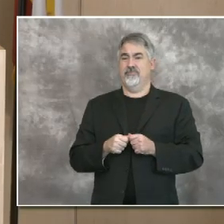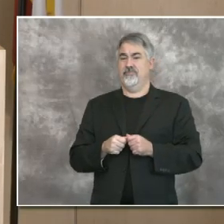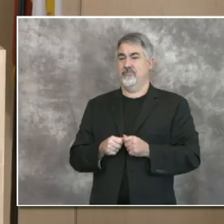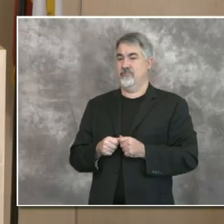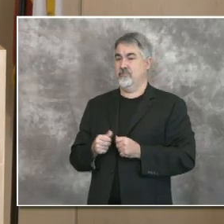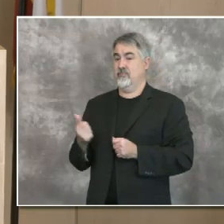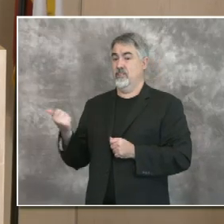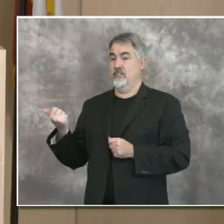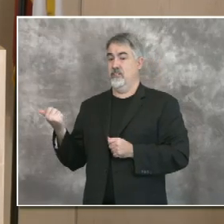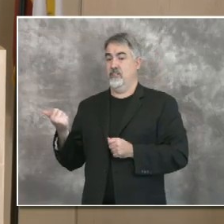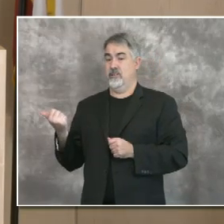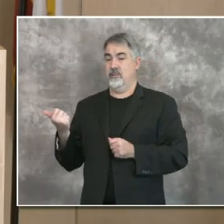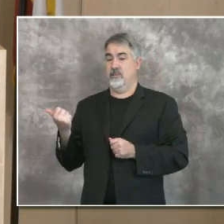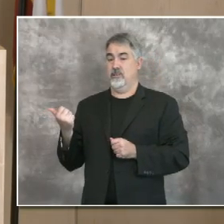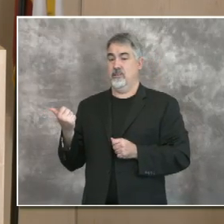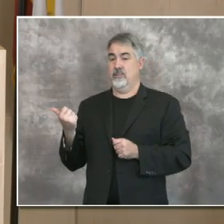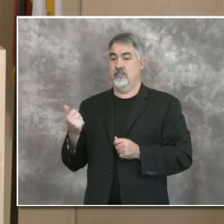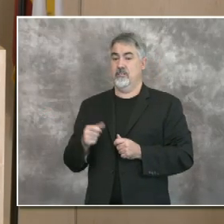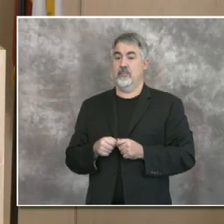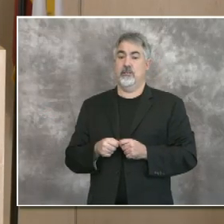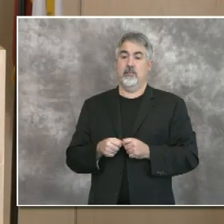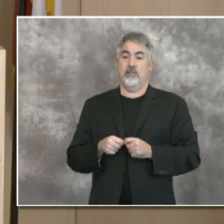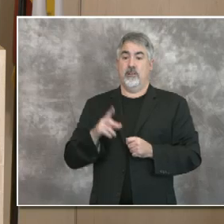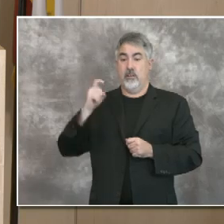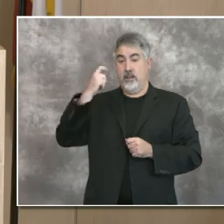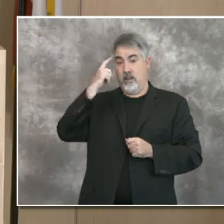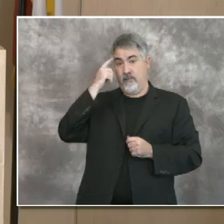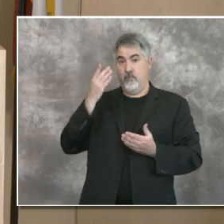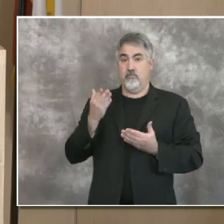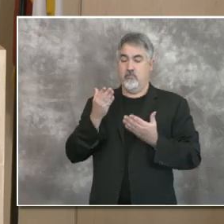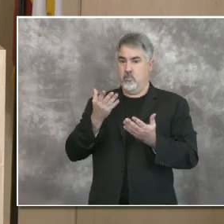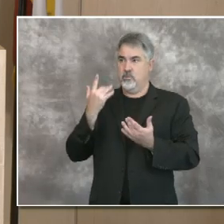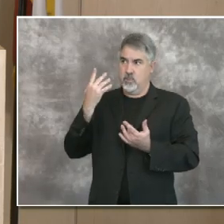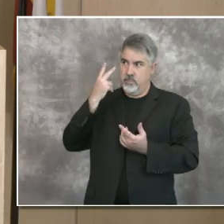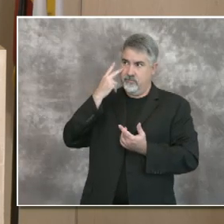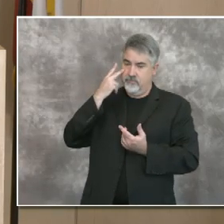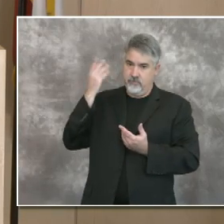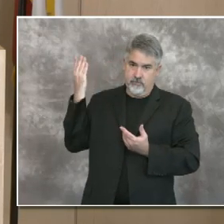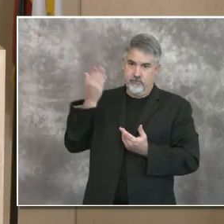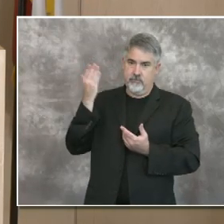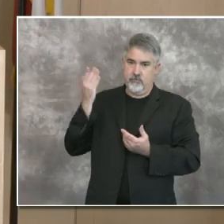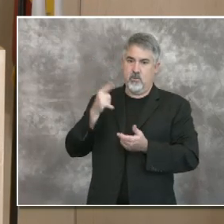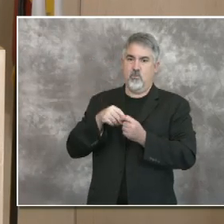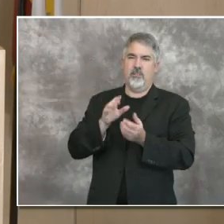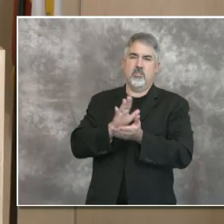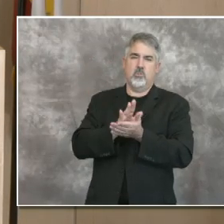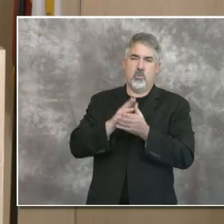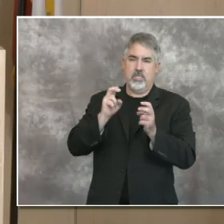whatever comes out of the governor's recommendation, we are still working with our schools and our